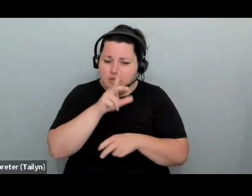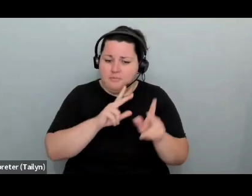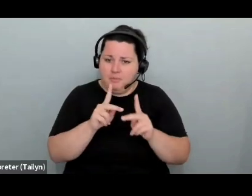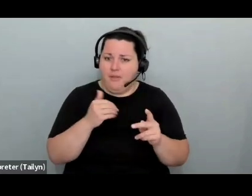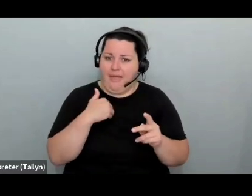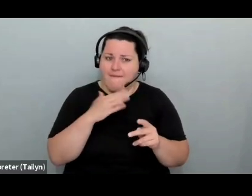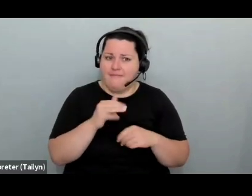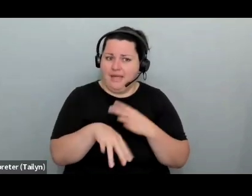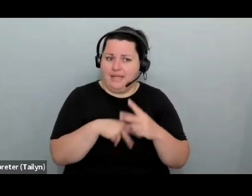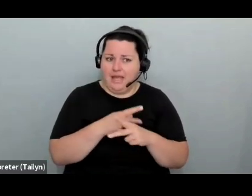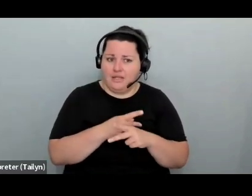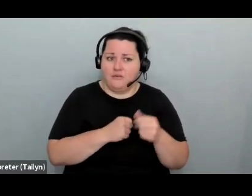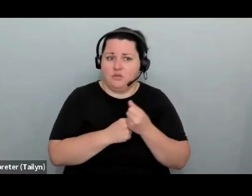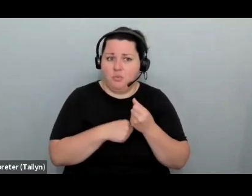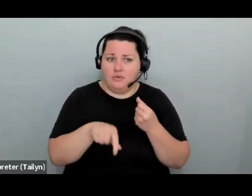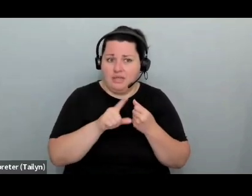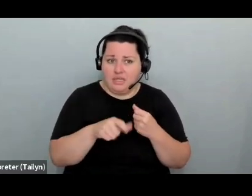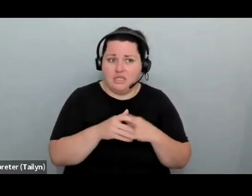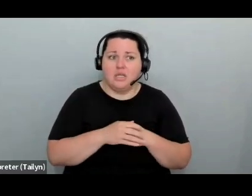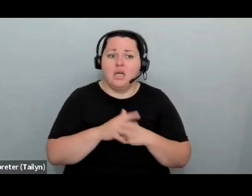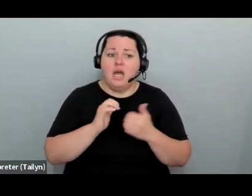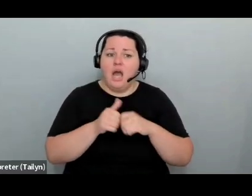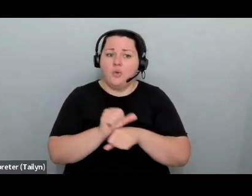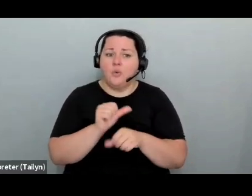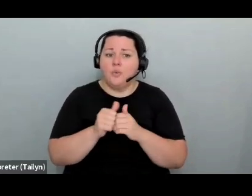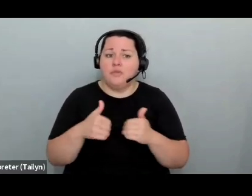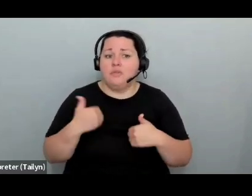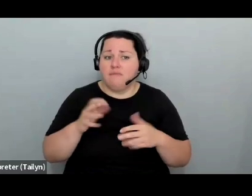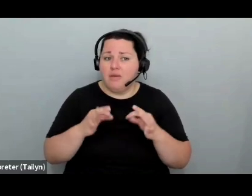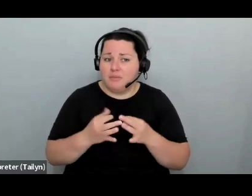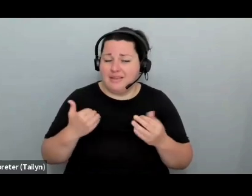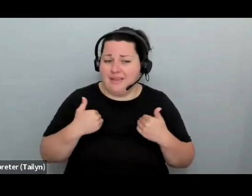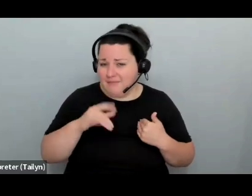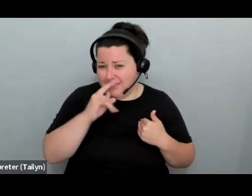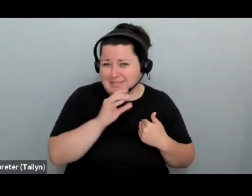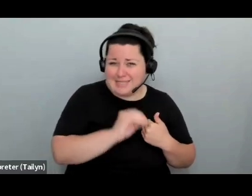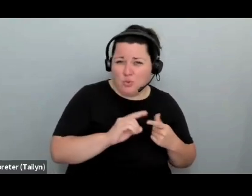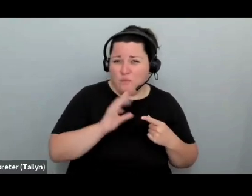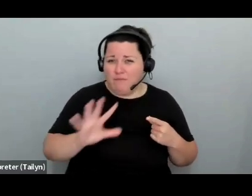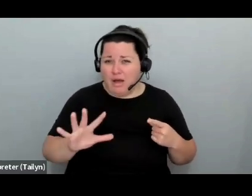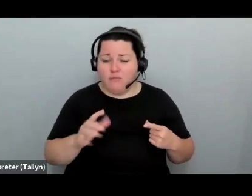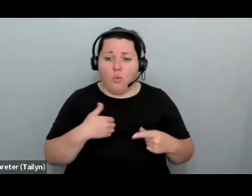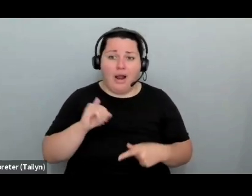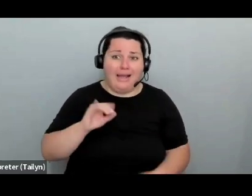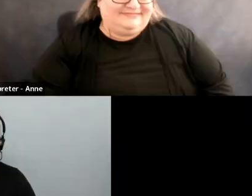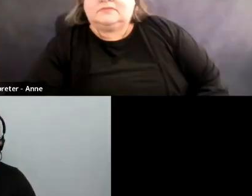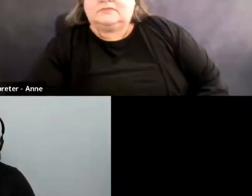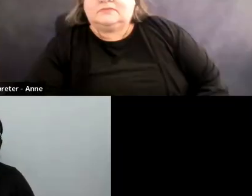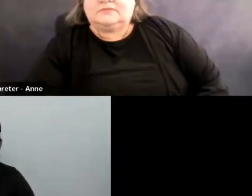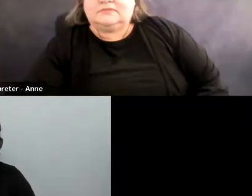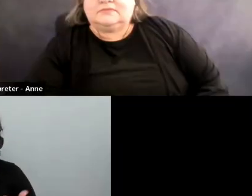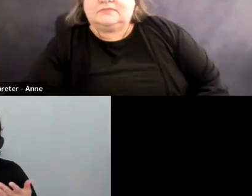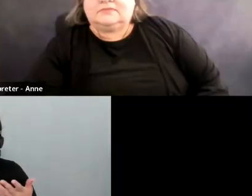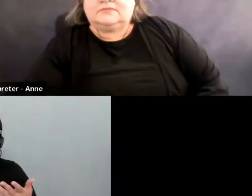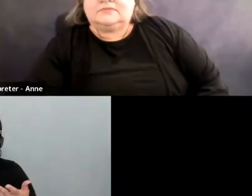types of supports they need? How do you work with young families that have kids 0 to 5 or kids that are IDDD? What did